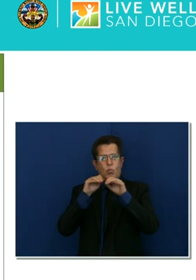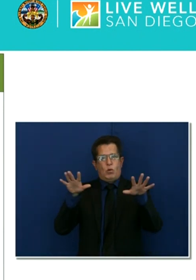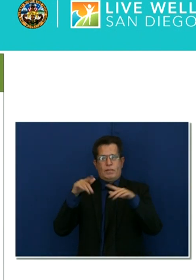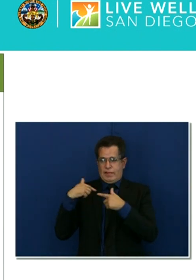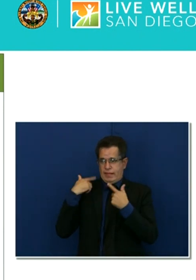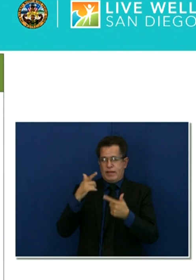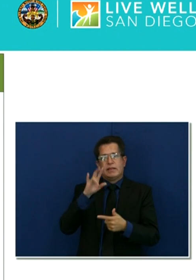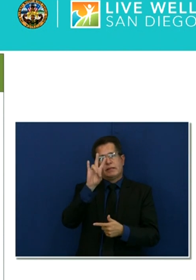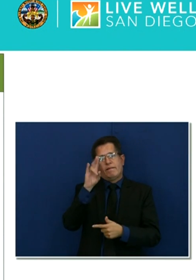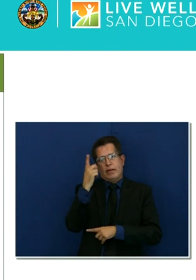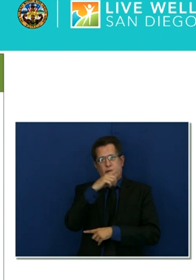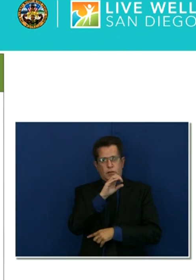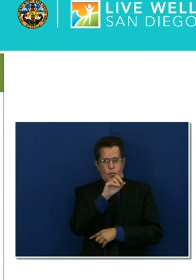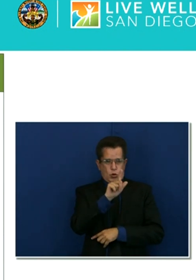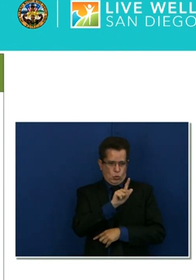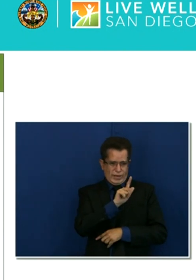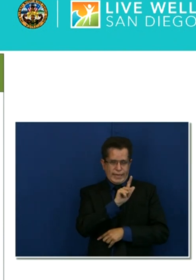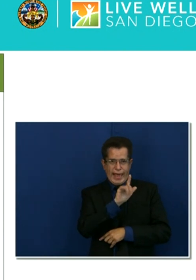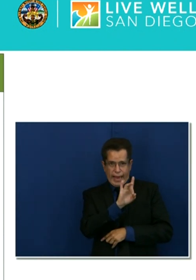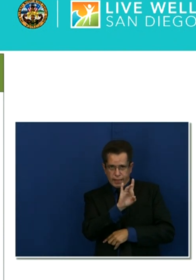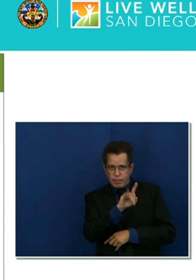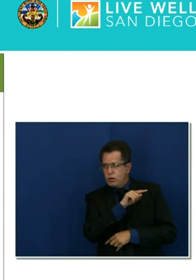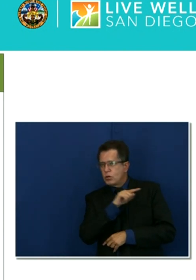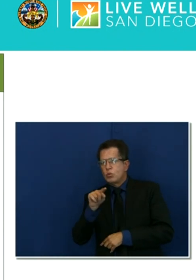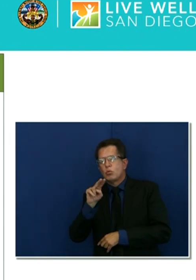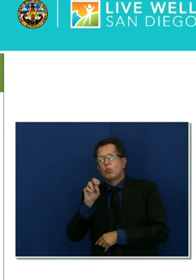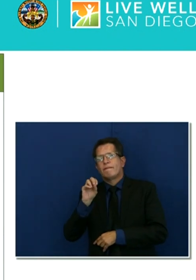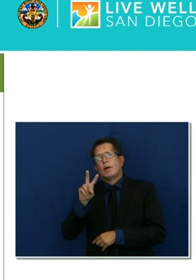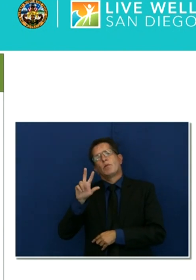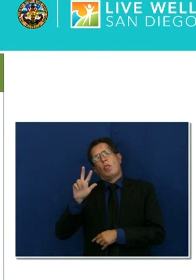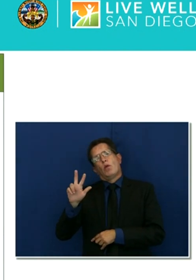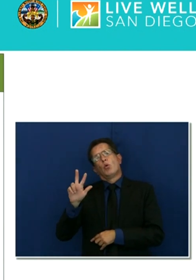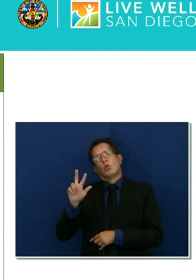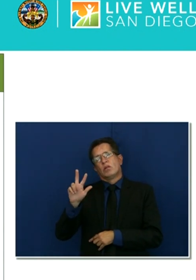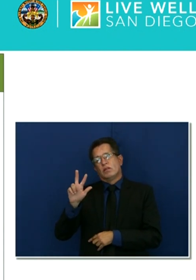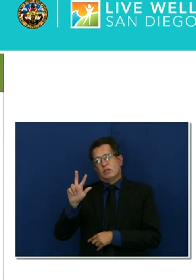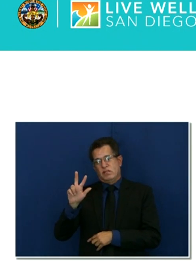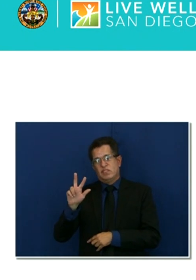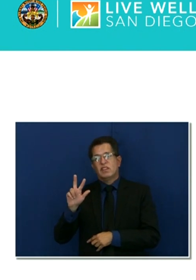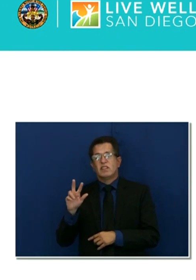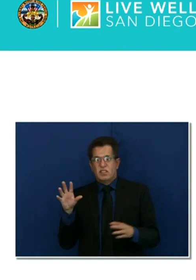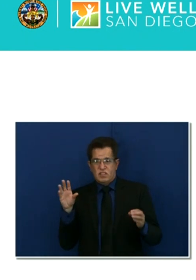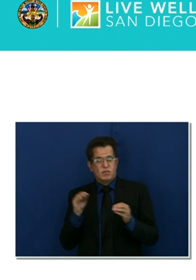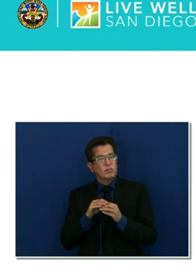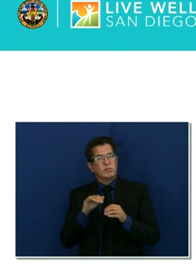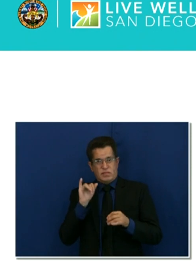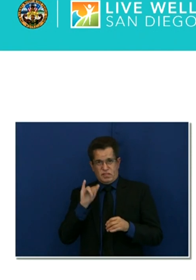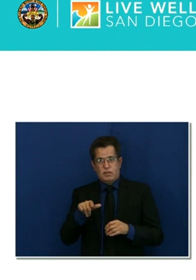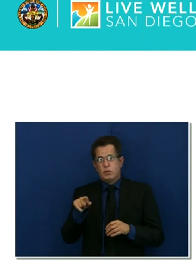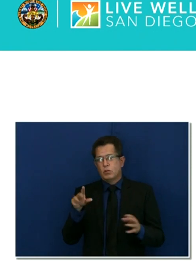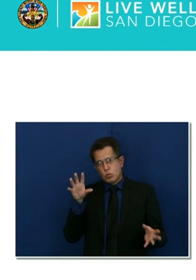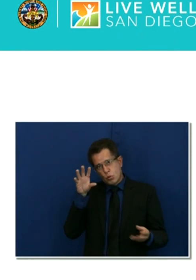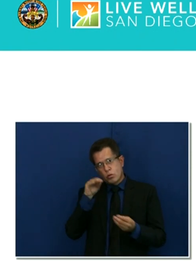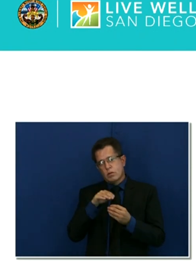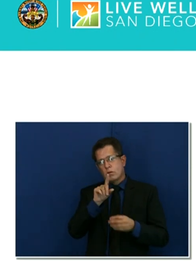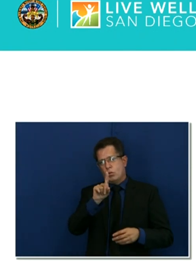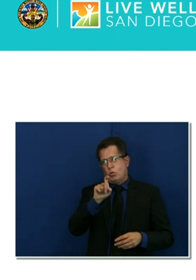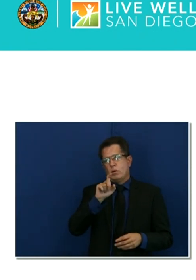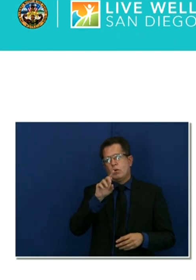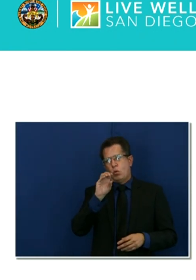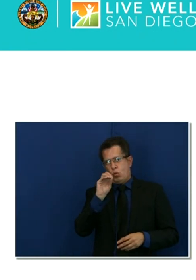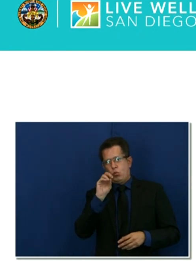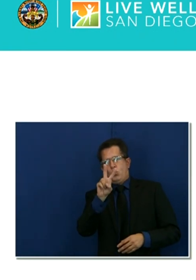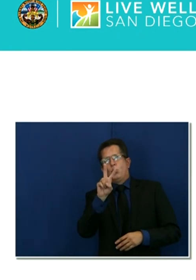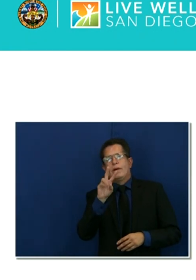from October 28th to November 3rd. Next slide. This represents a total of